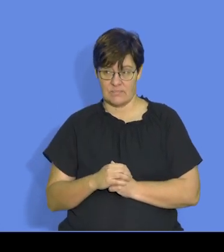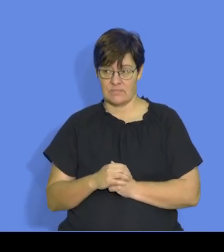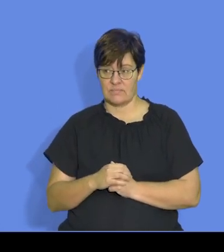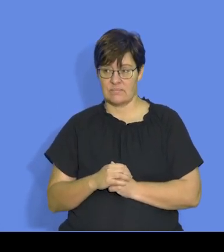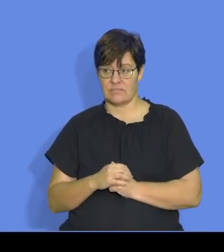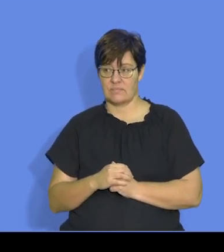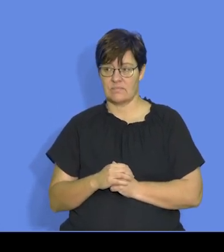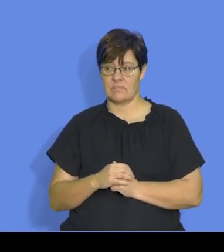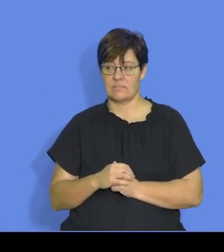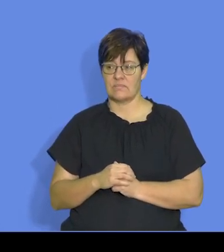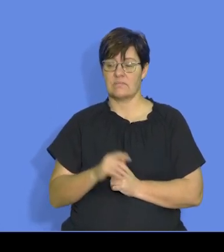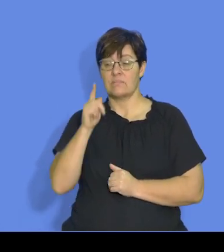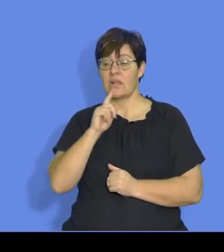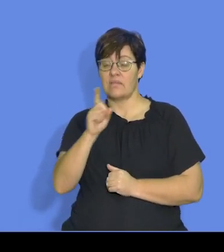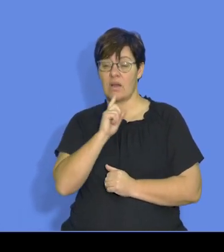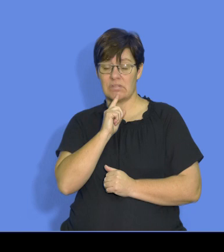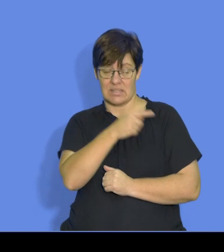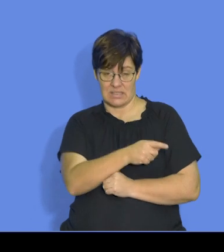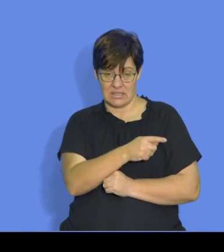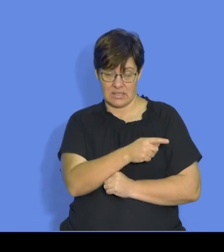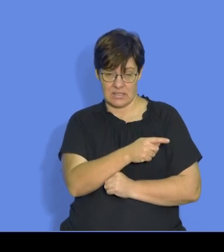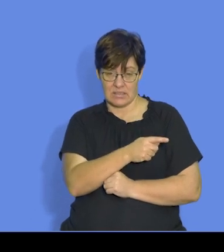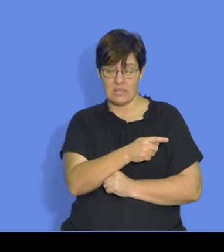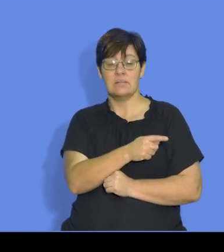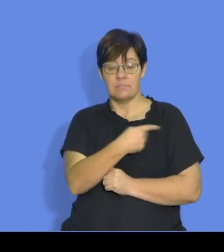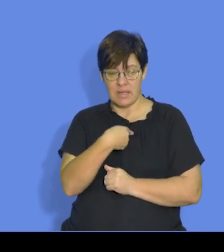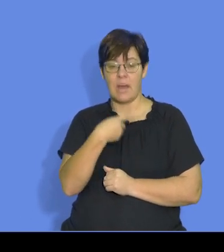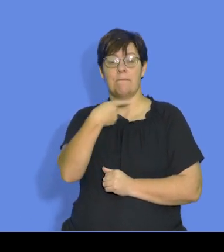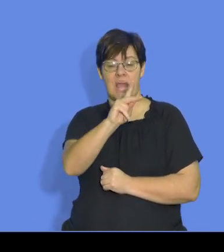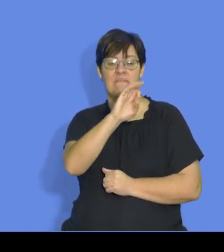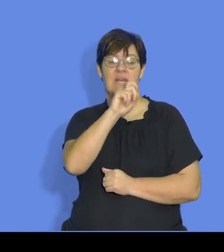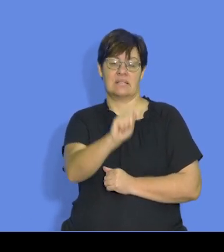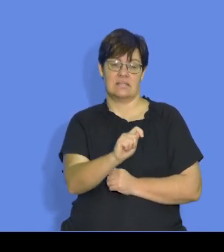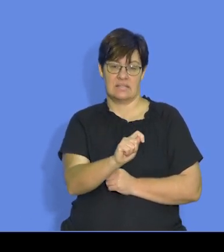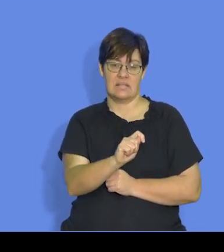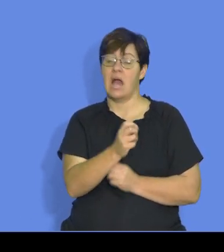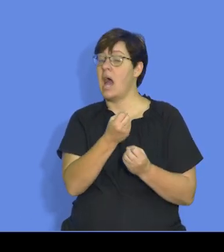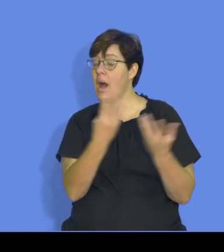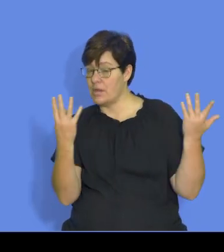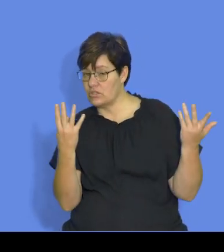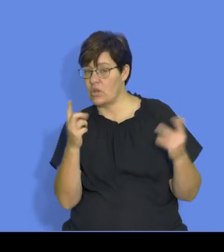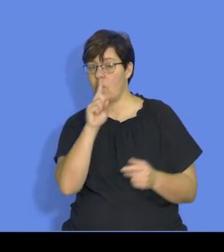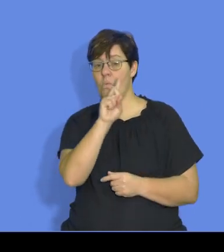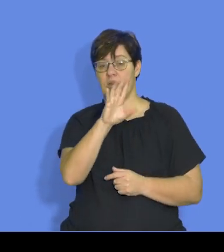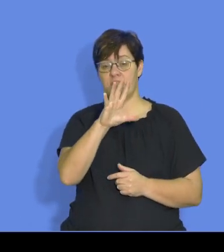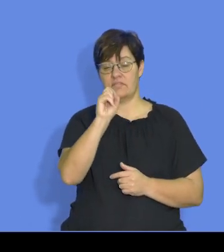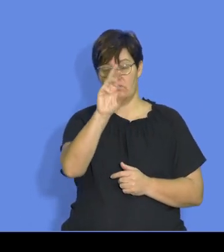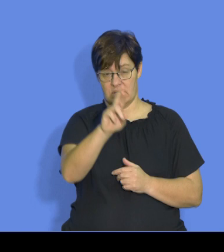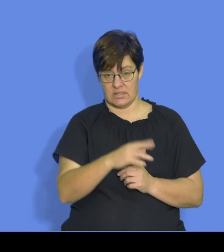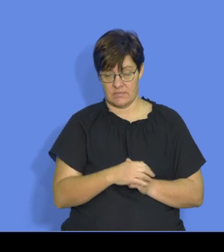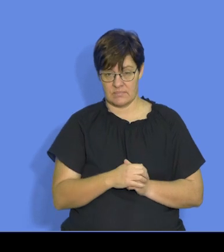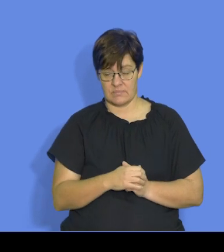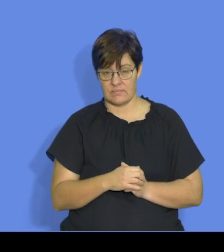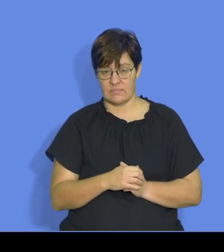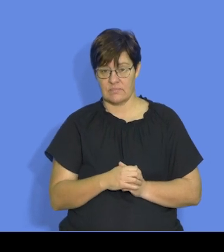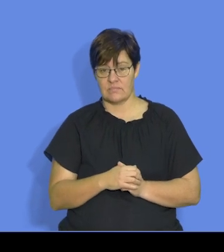Rand, on that amount there, you've paid VAT of 150 Rand. But then you